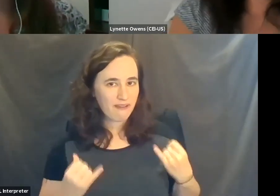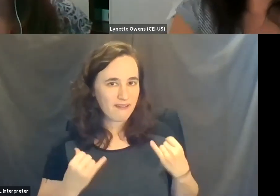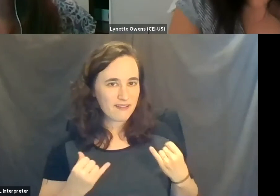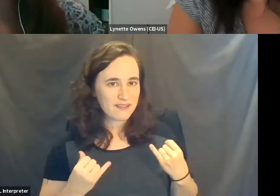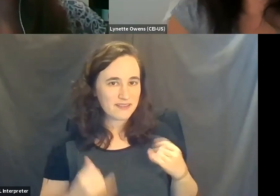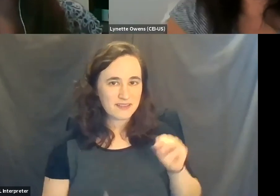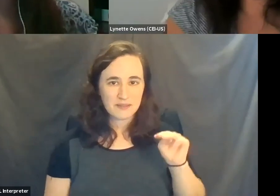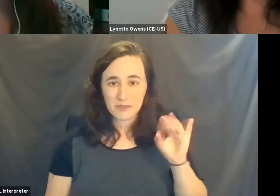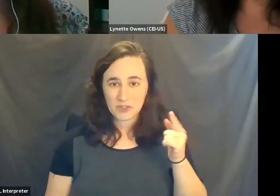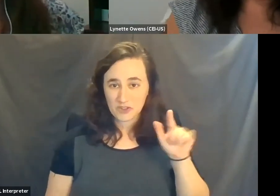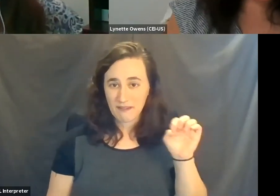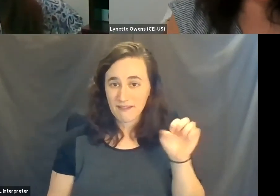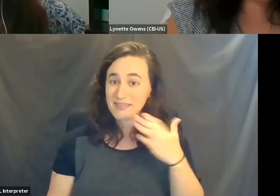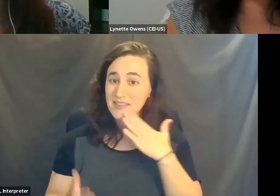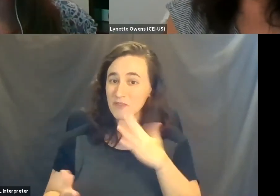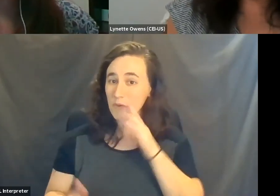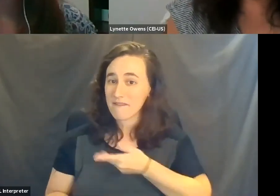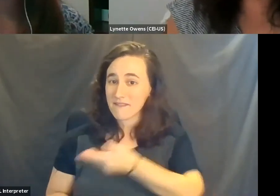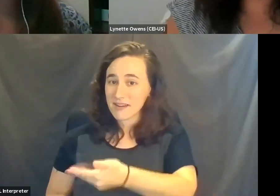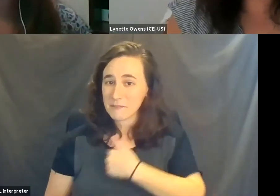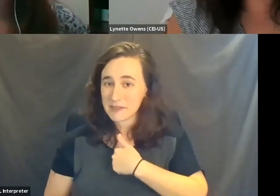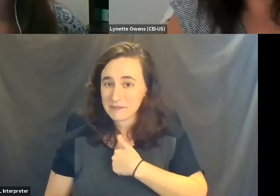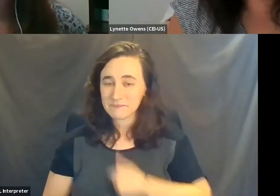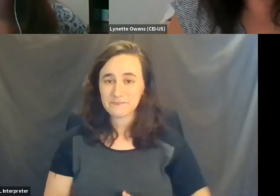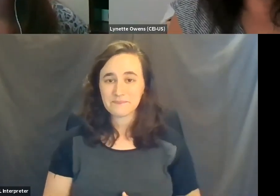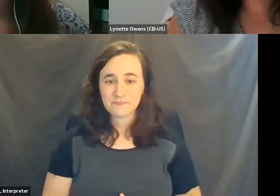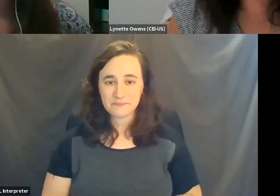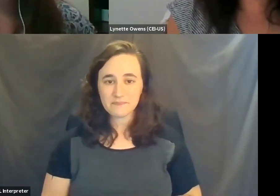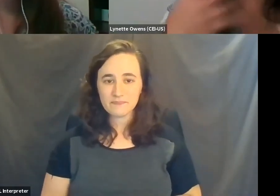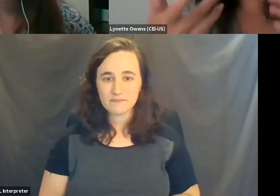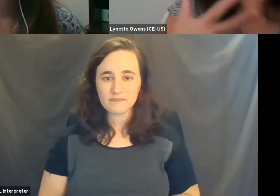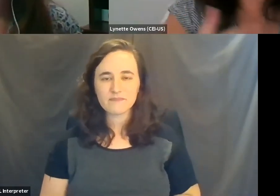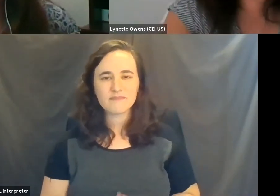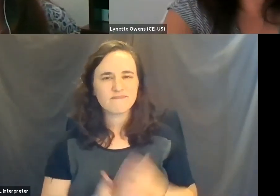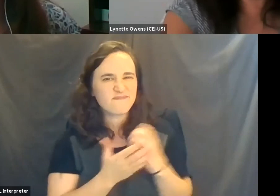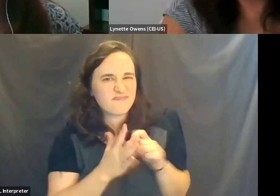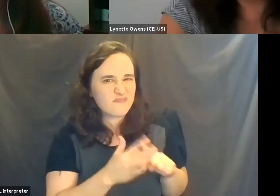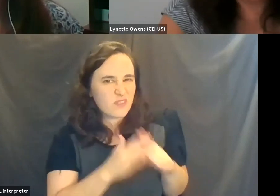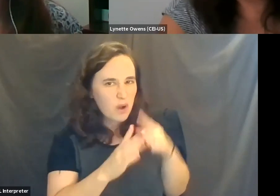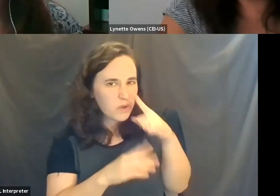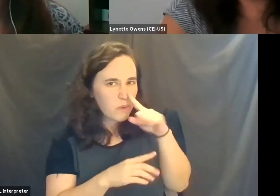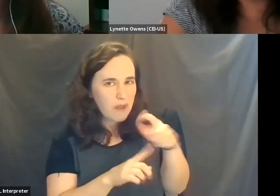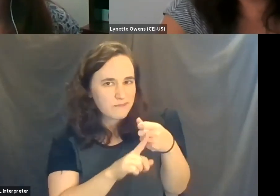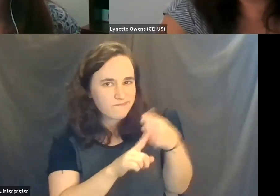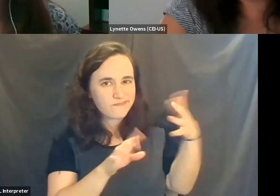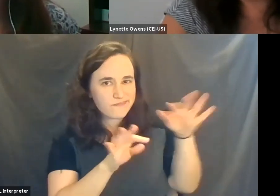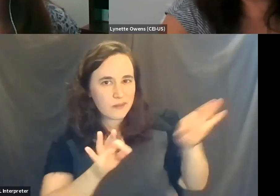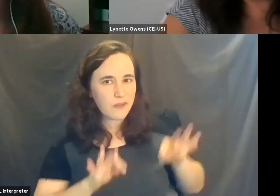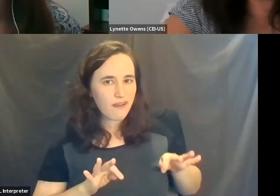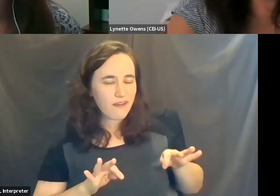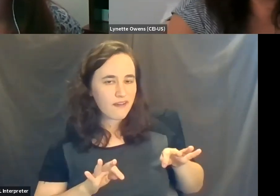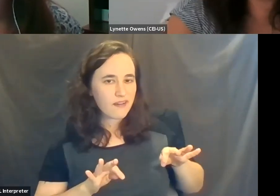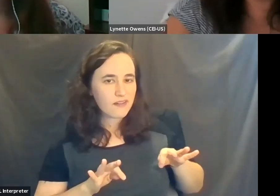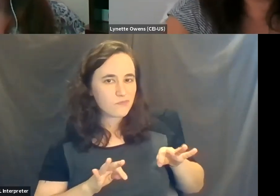you for having me. And I think just to get started, can you just tell us a little bit about your